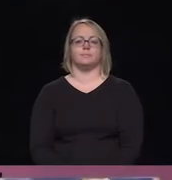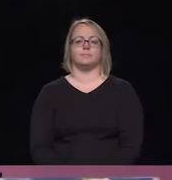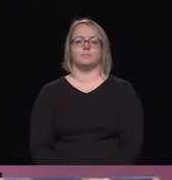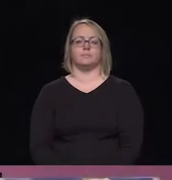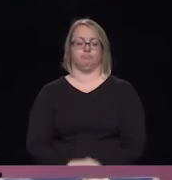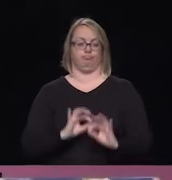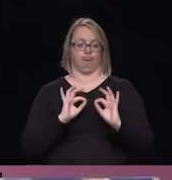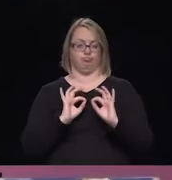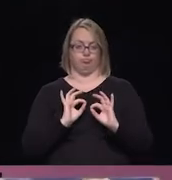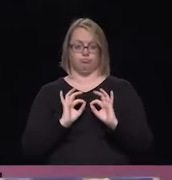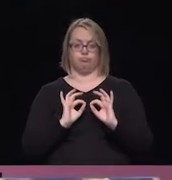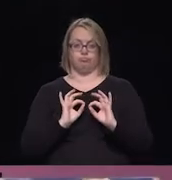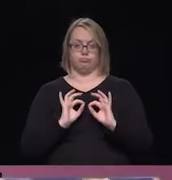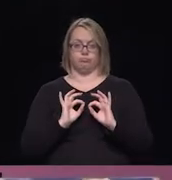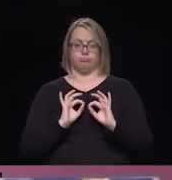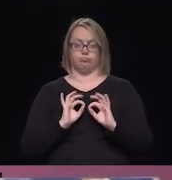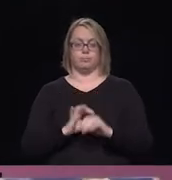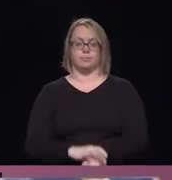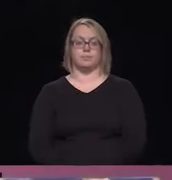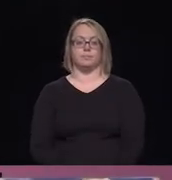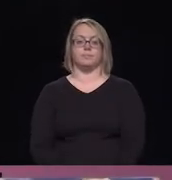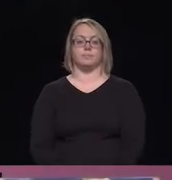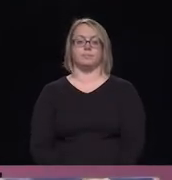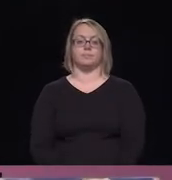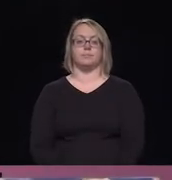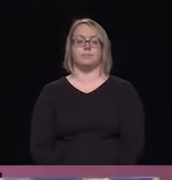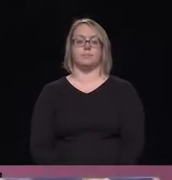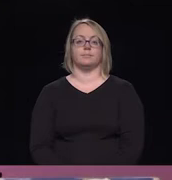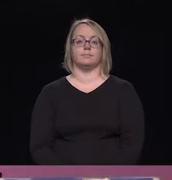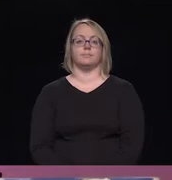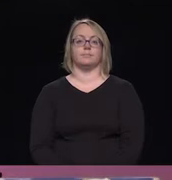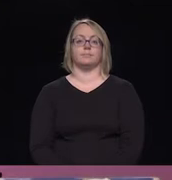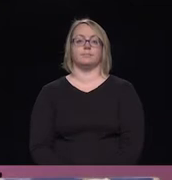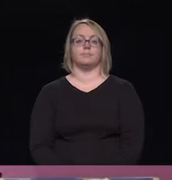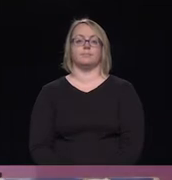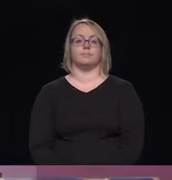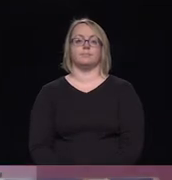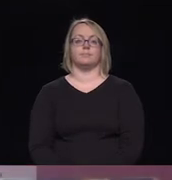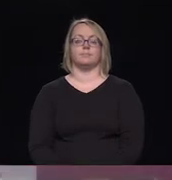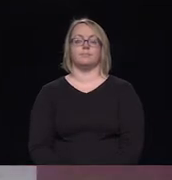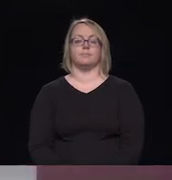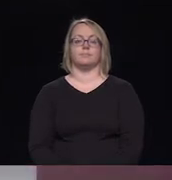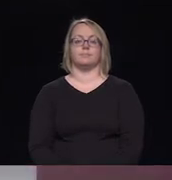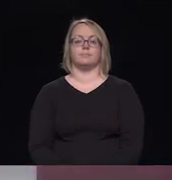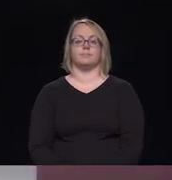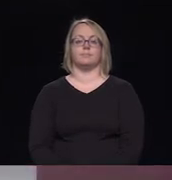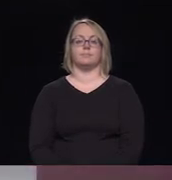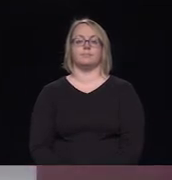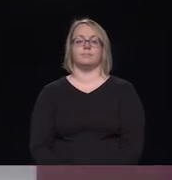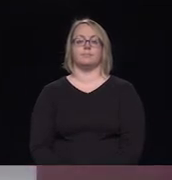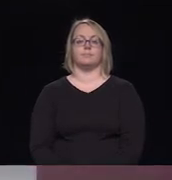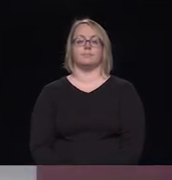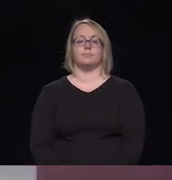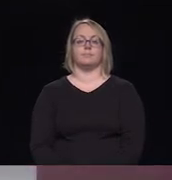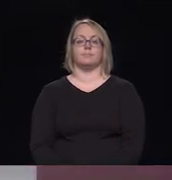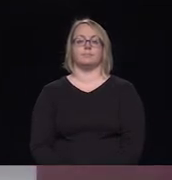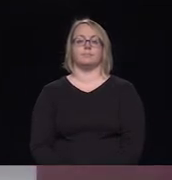repeat to make it a little bit thinner, a little bit thicker actually, you can add a little bit more